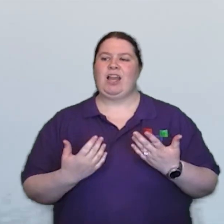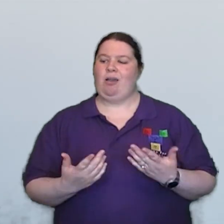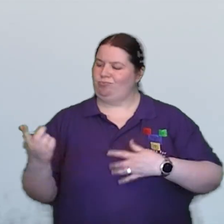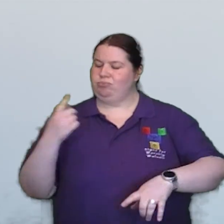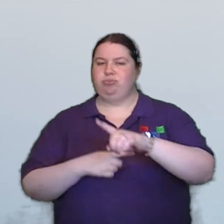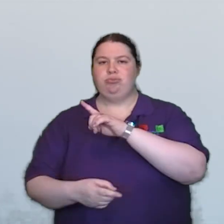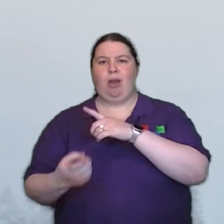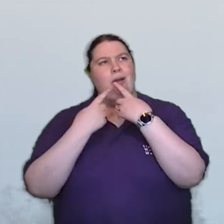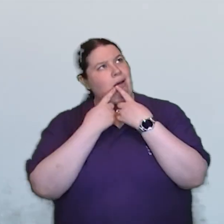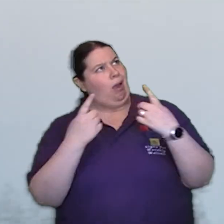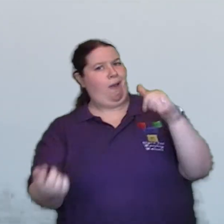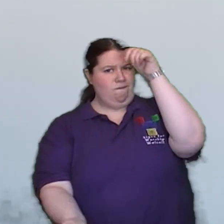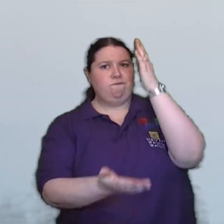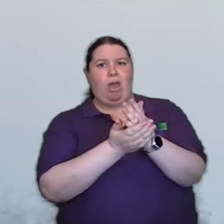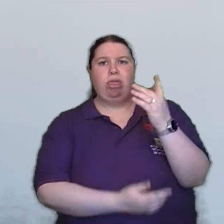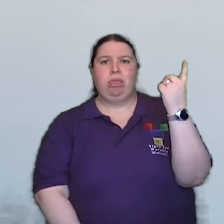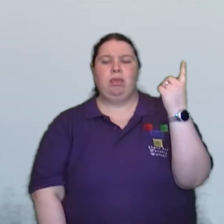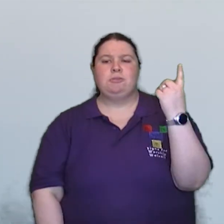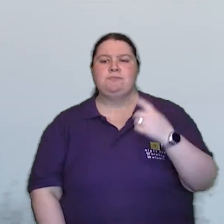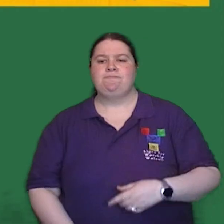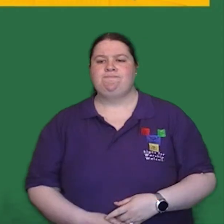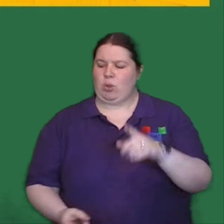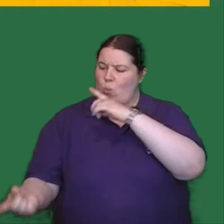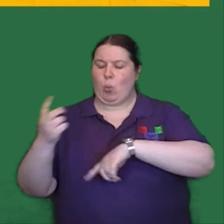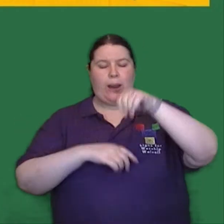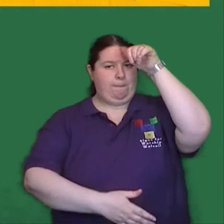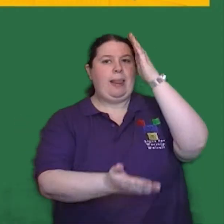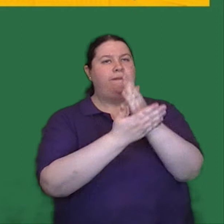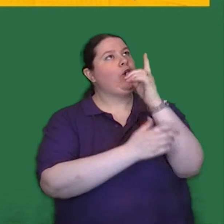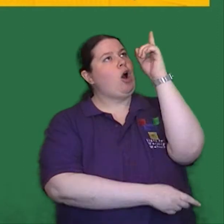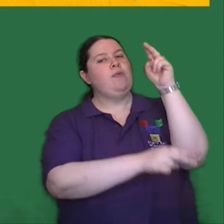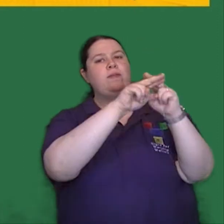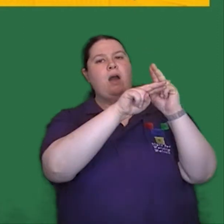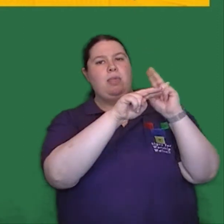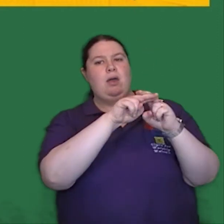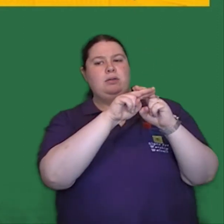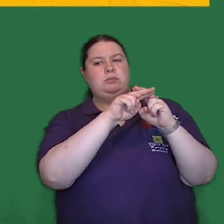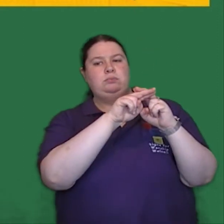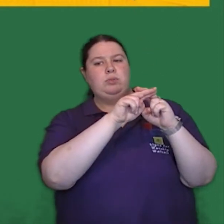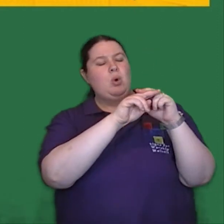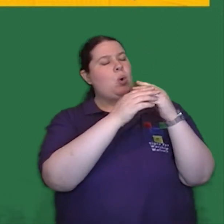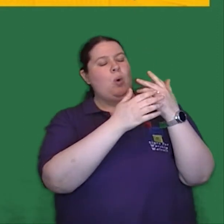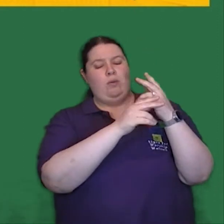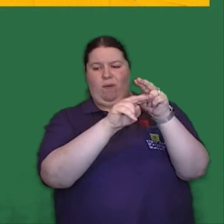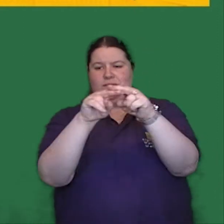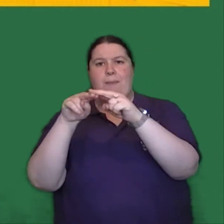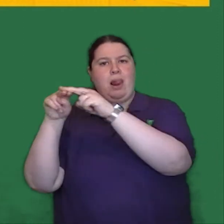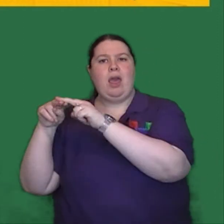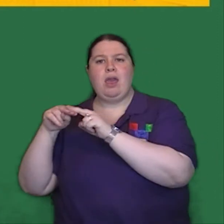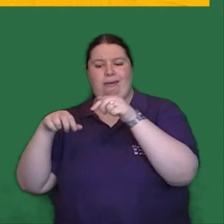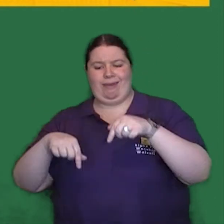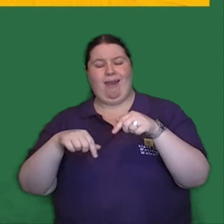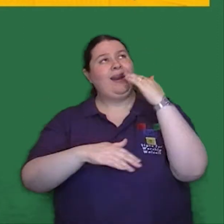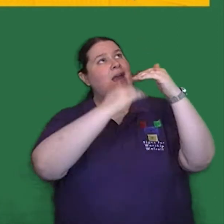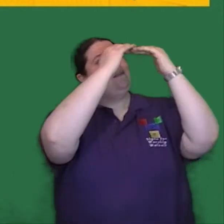Now let us declare our faith in God. We believe in God the Father, from whom every family